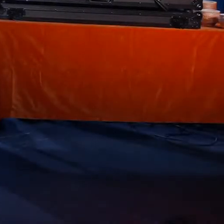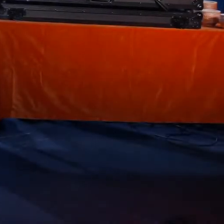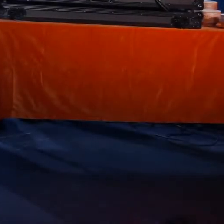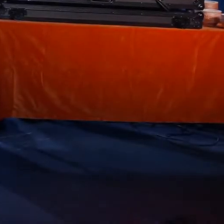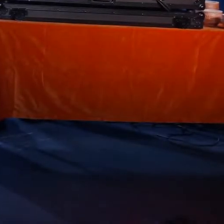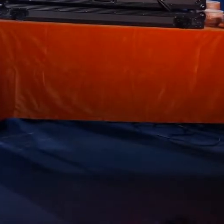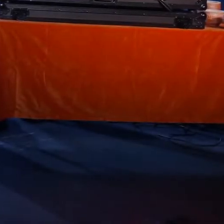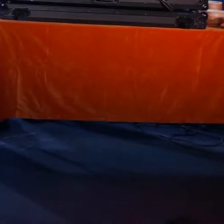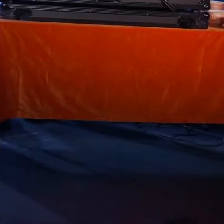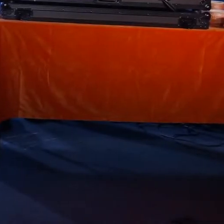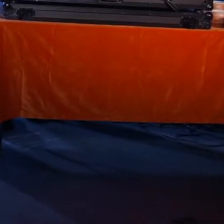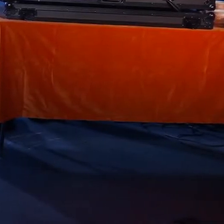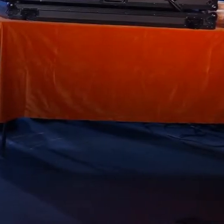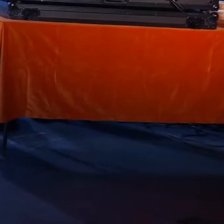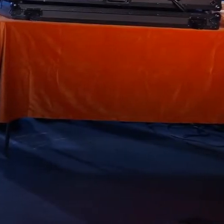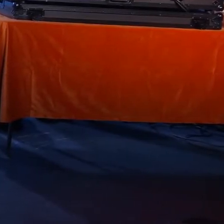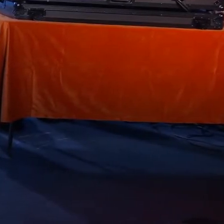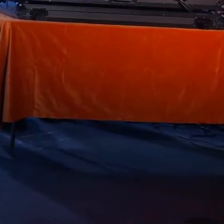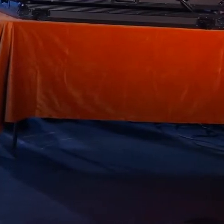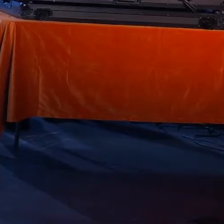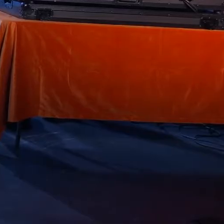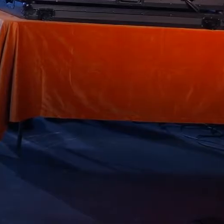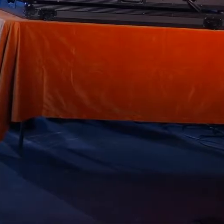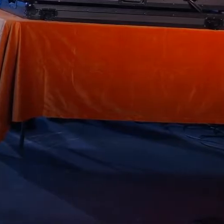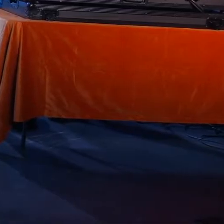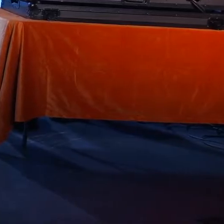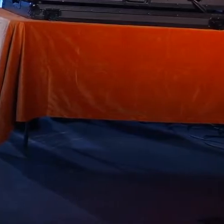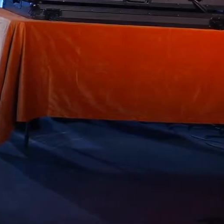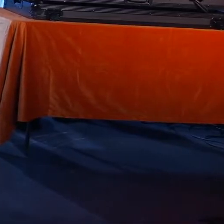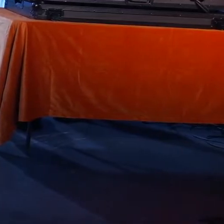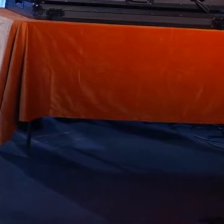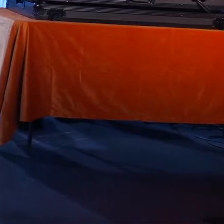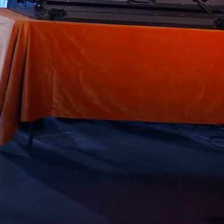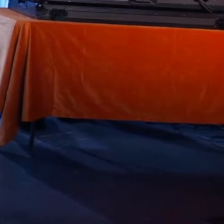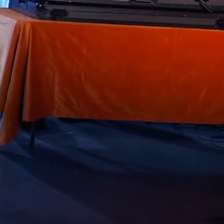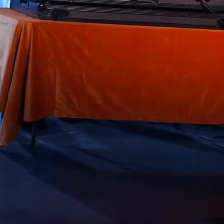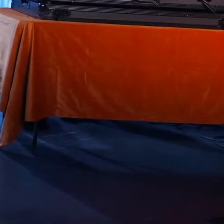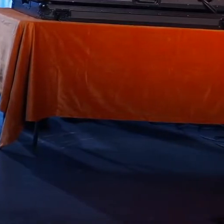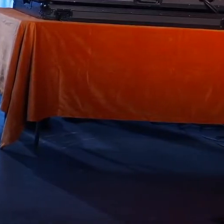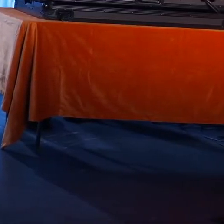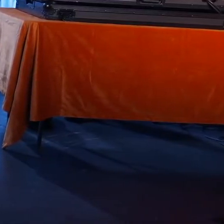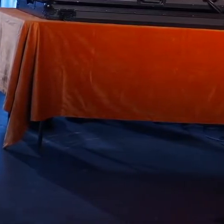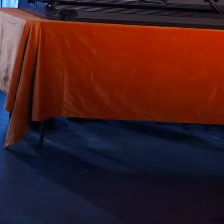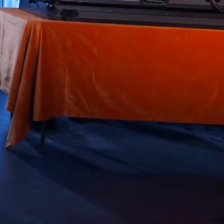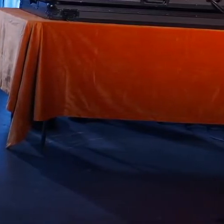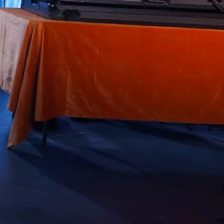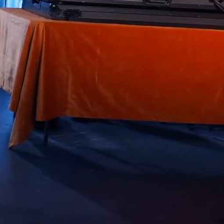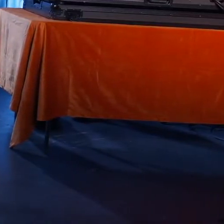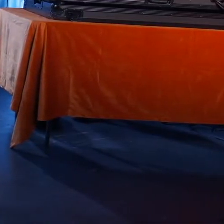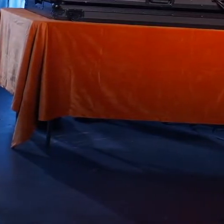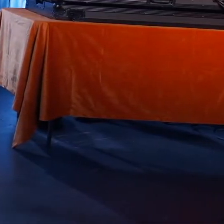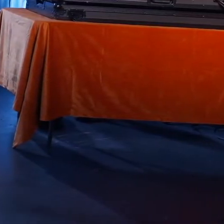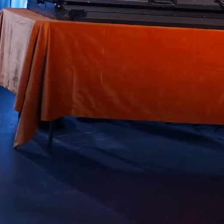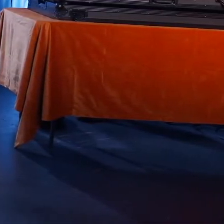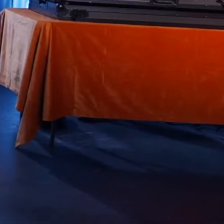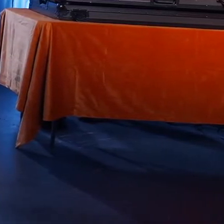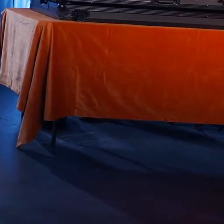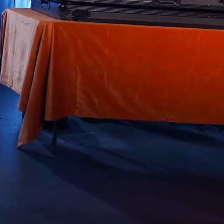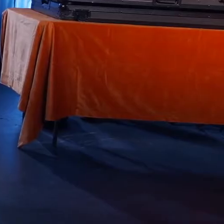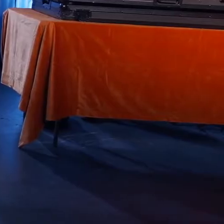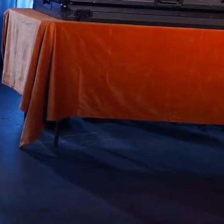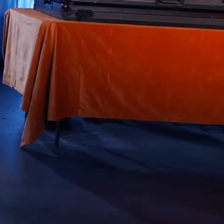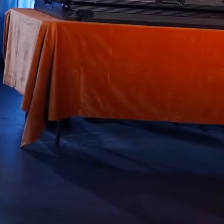Tonight we're here to celebrate the hard and beautiful work being done by the entire arts community. Especially this year, there is